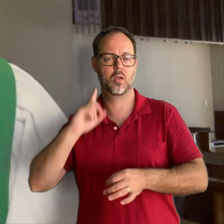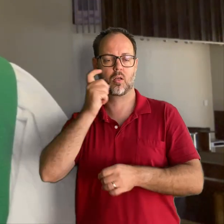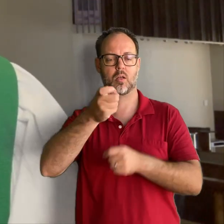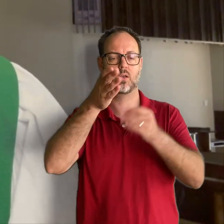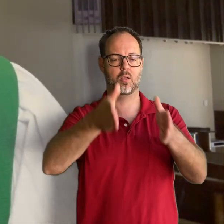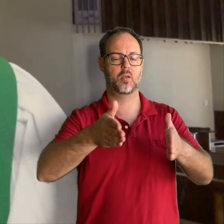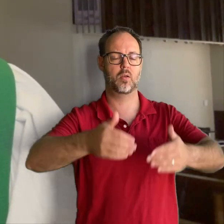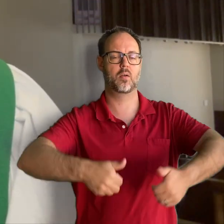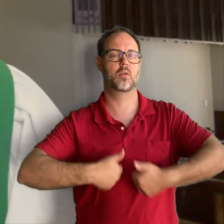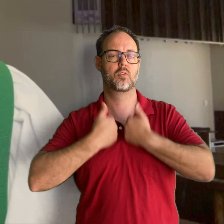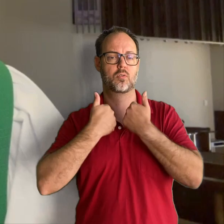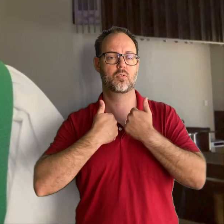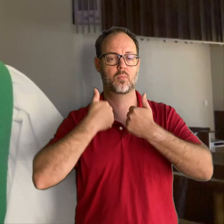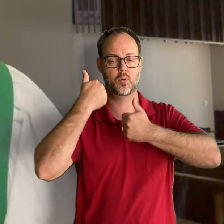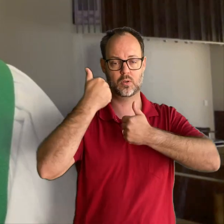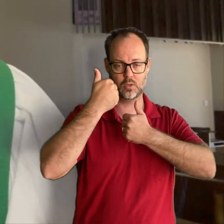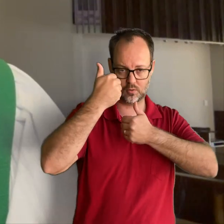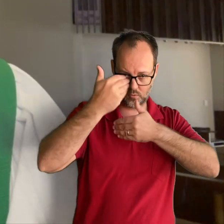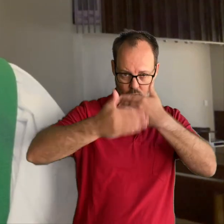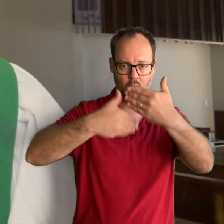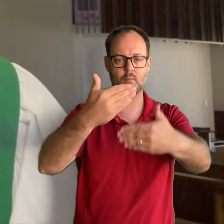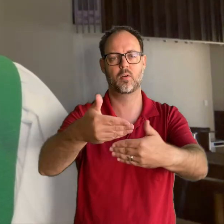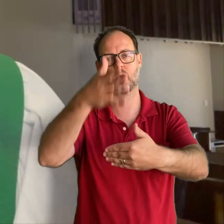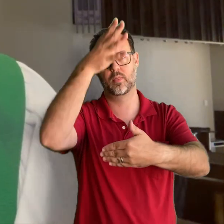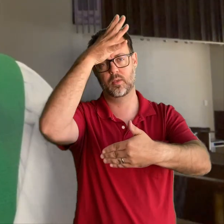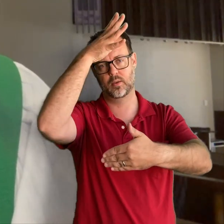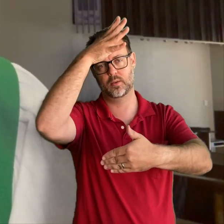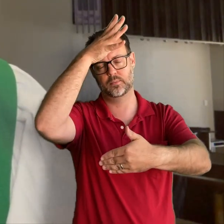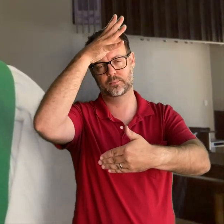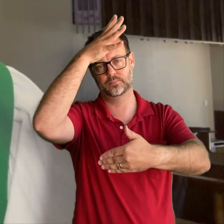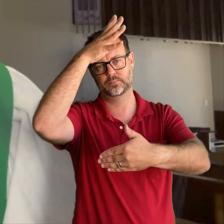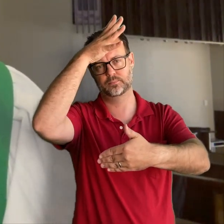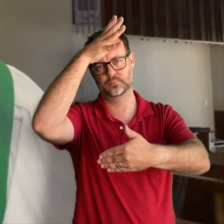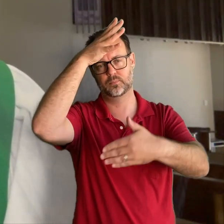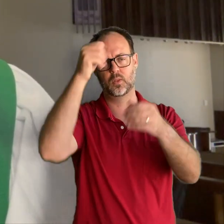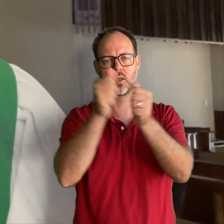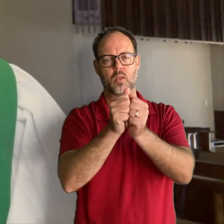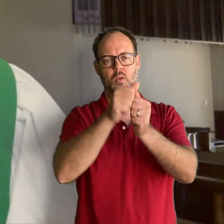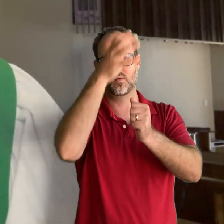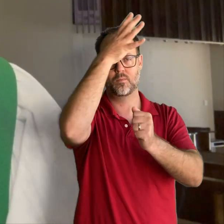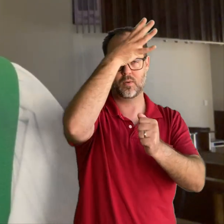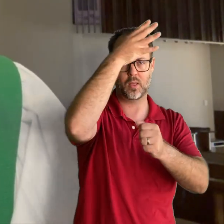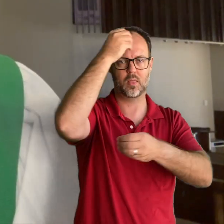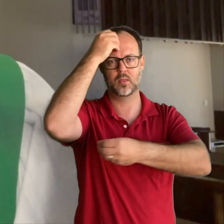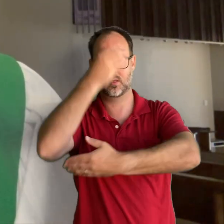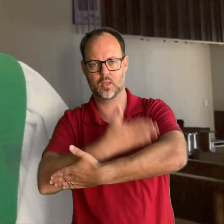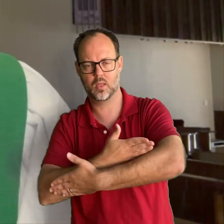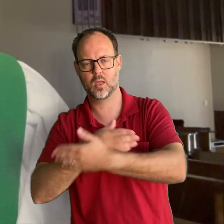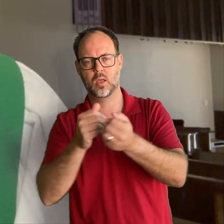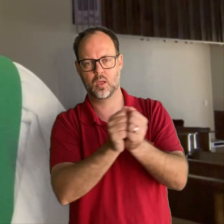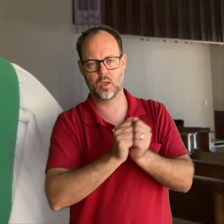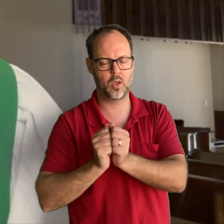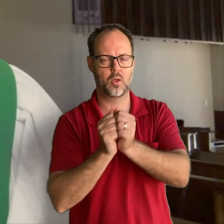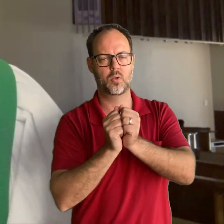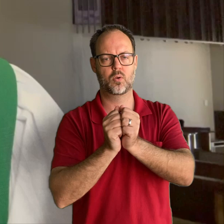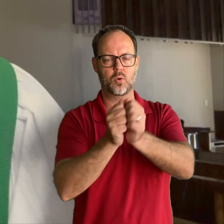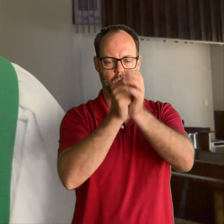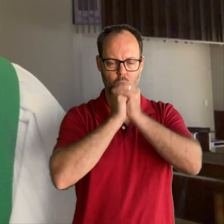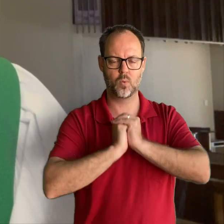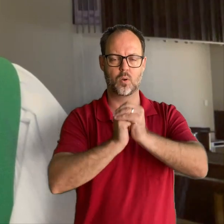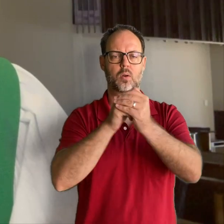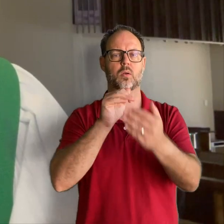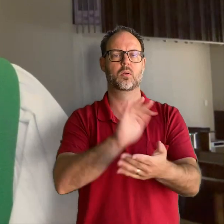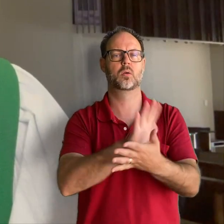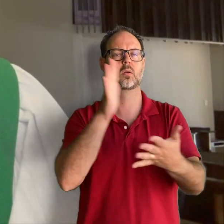and giver of life, who proceeds from the Father, who with the Father and the Son together is worshiped